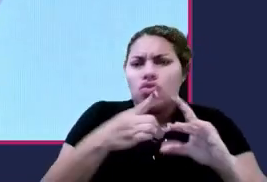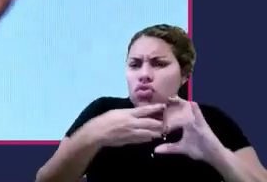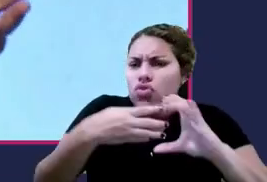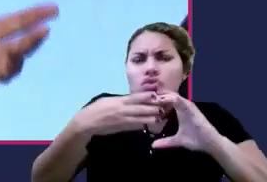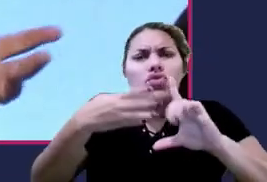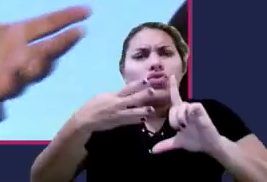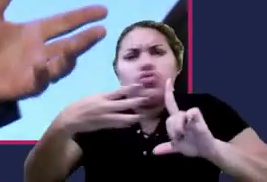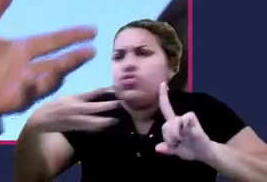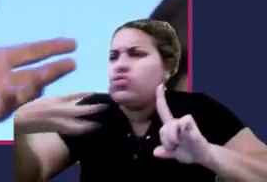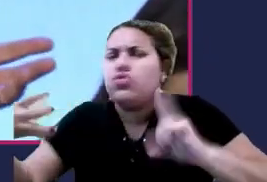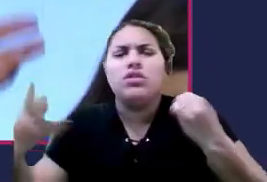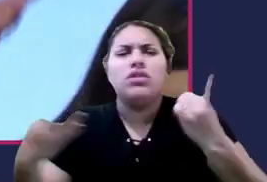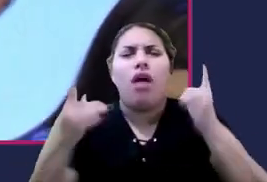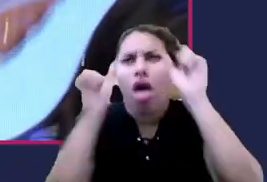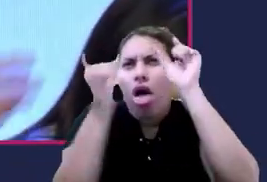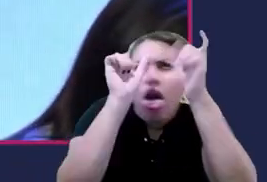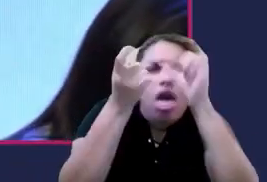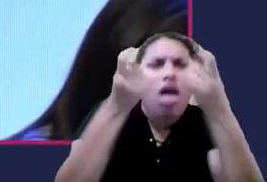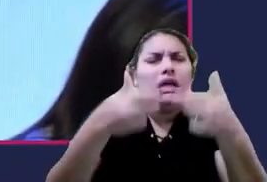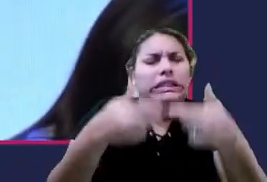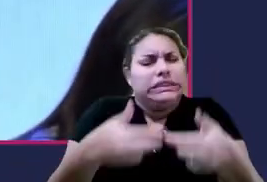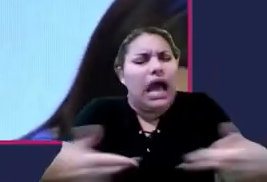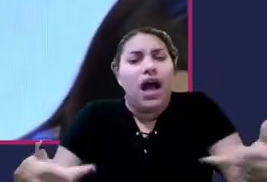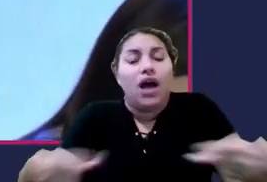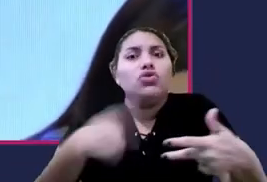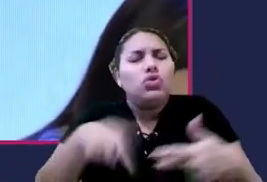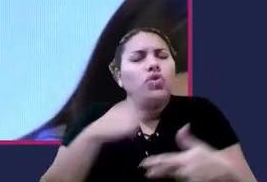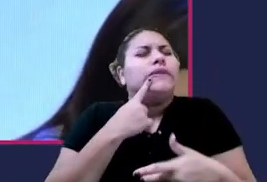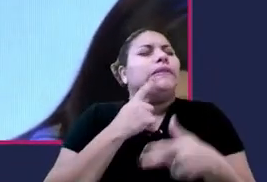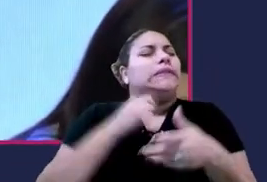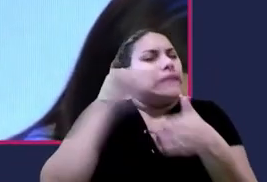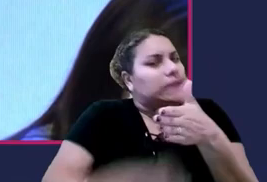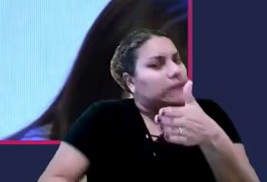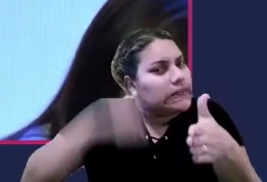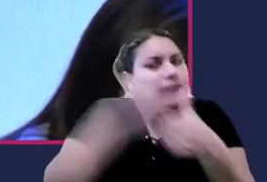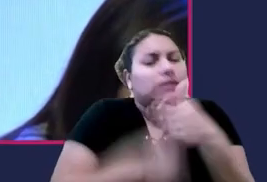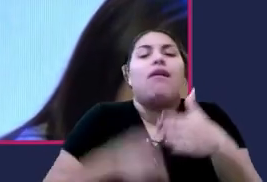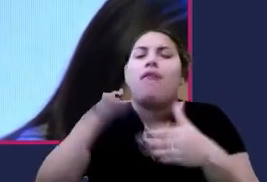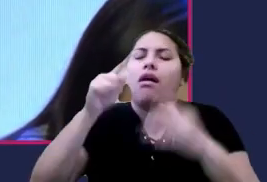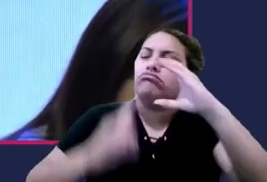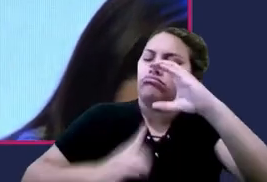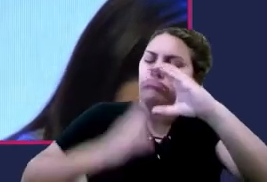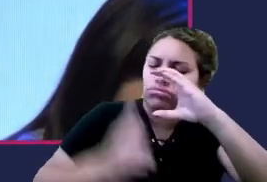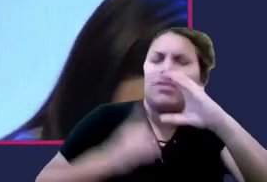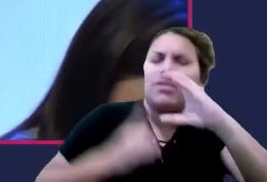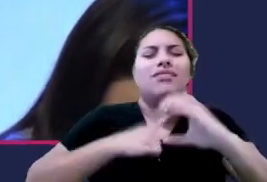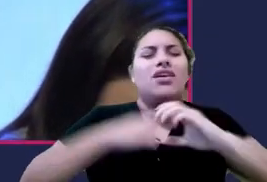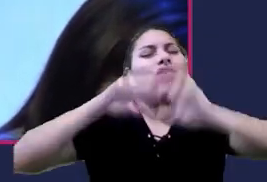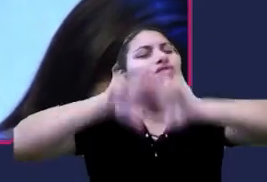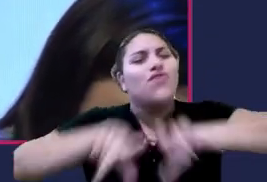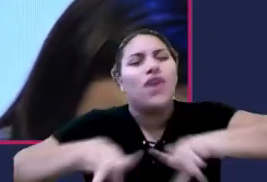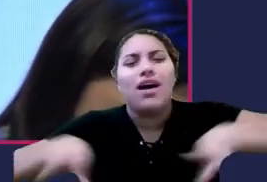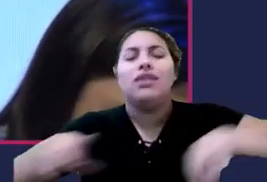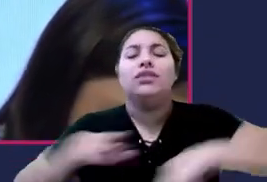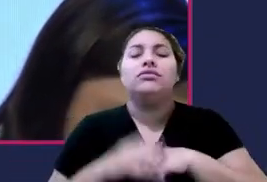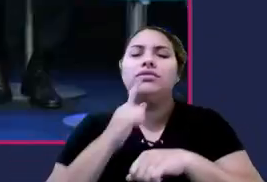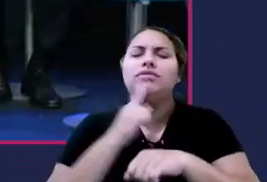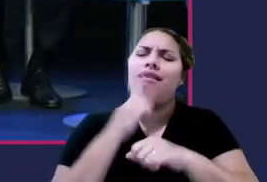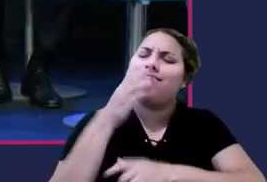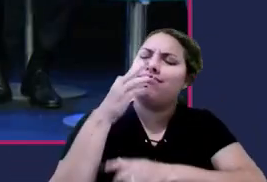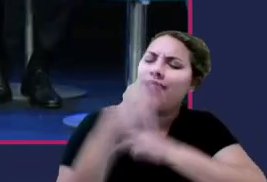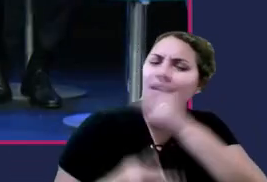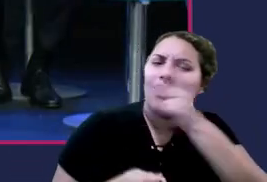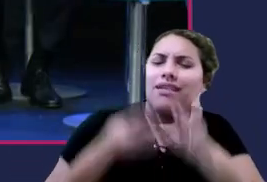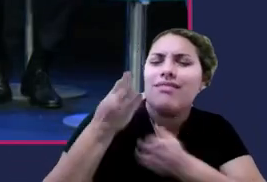impossible for a doctor to know all of them. That's why we engage in this struggle in the House